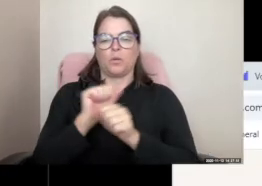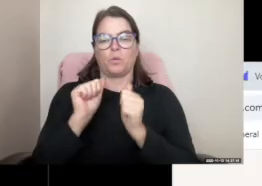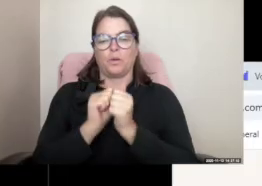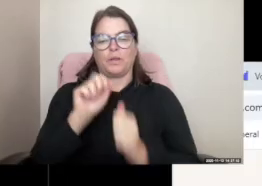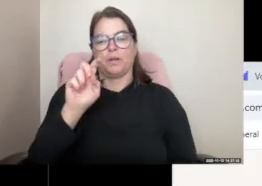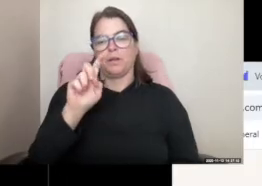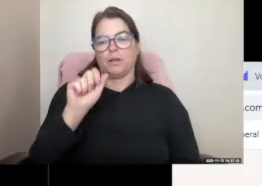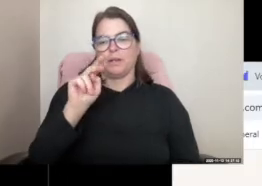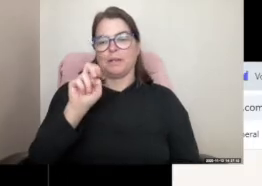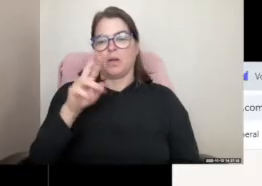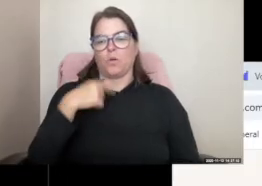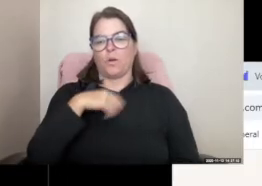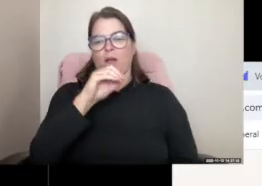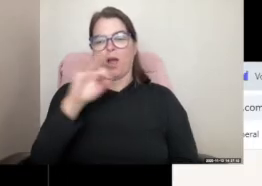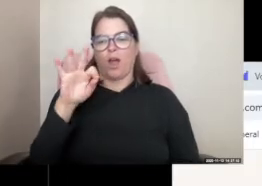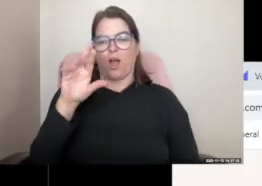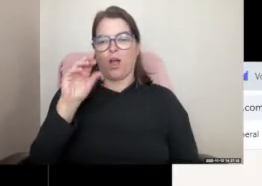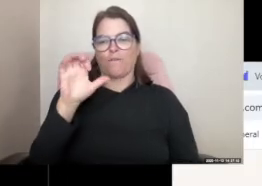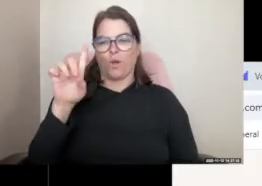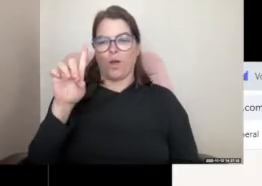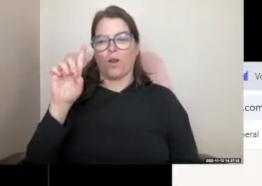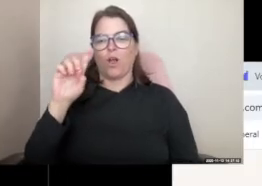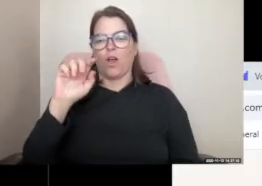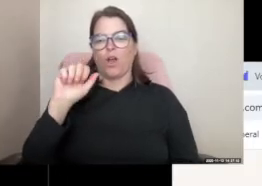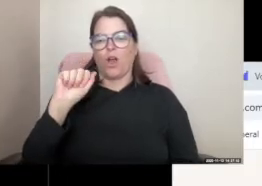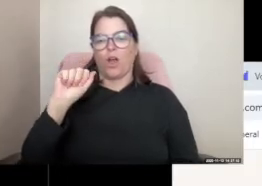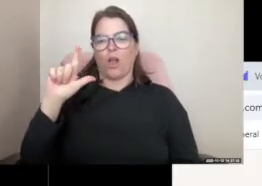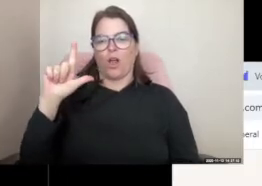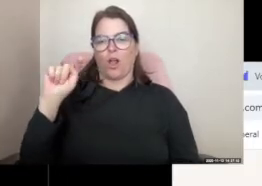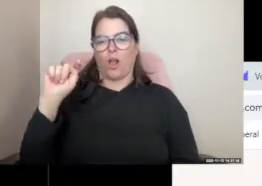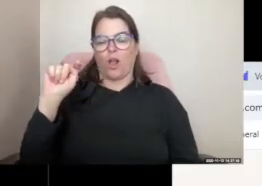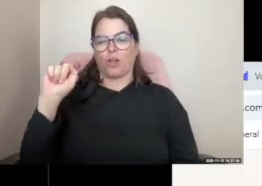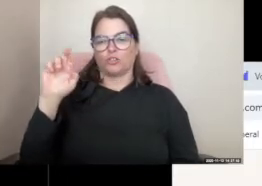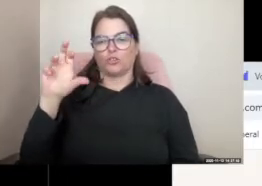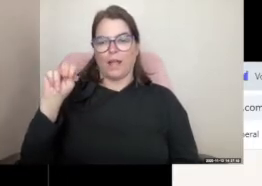Thank you, Jamie. I can't see your name, sir. Go ahead.